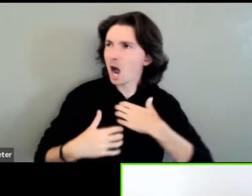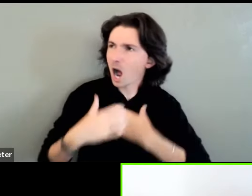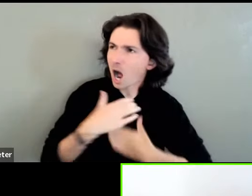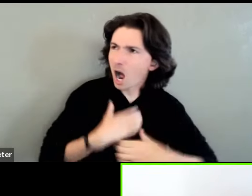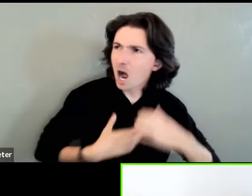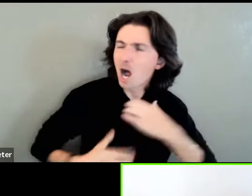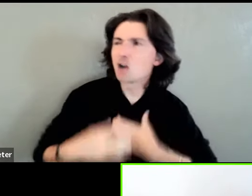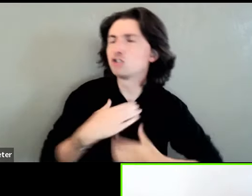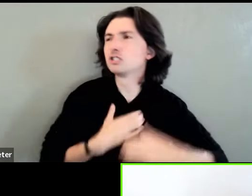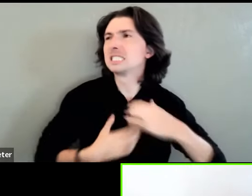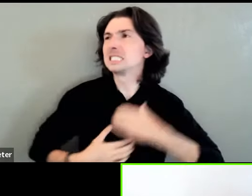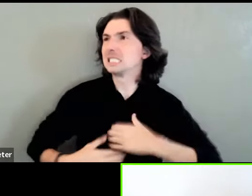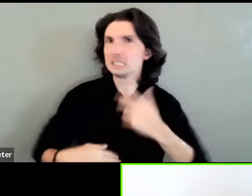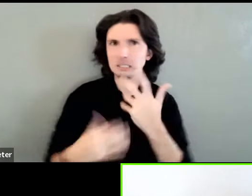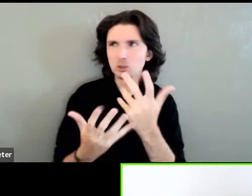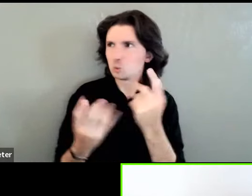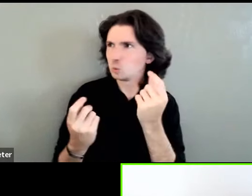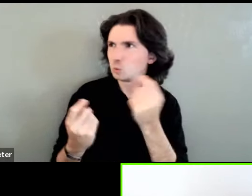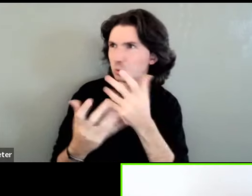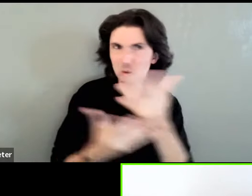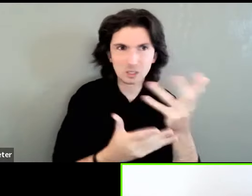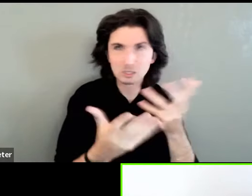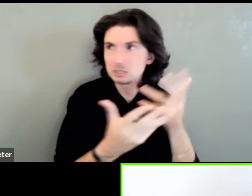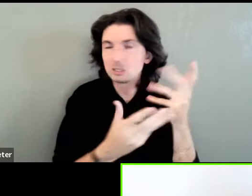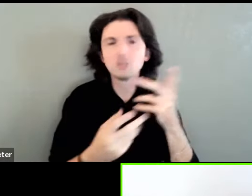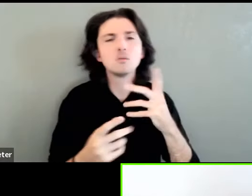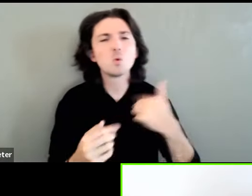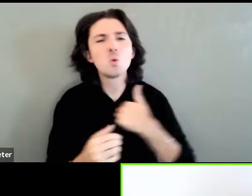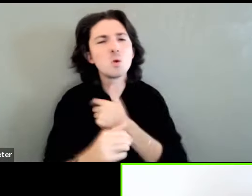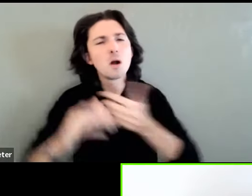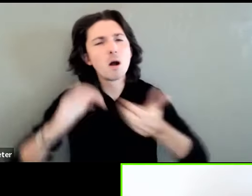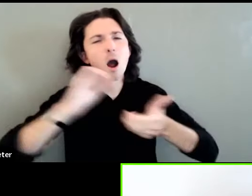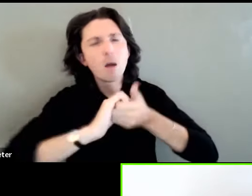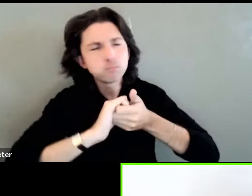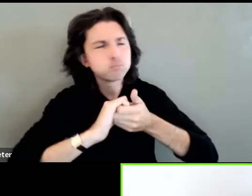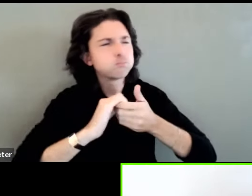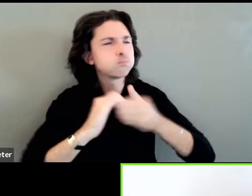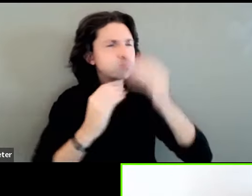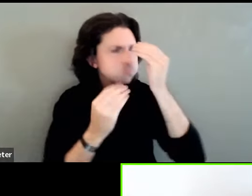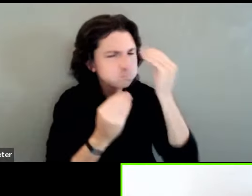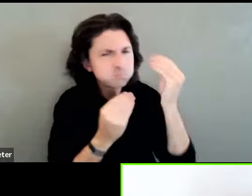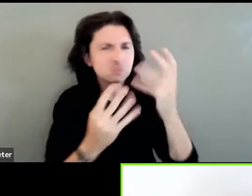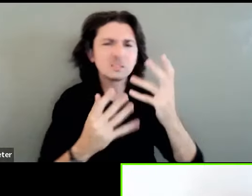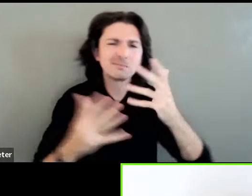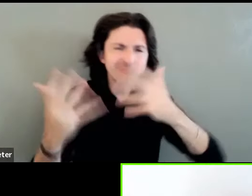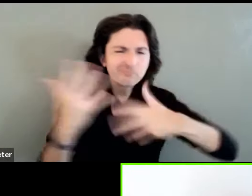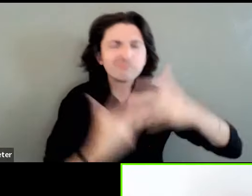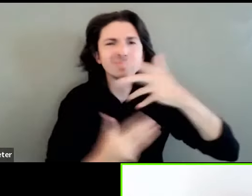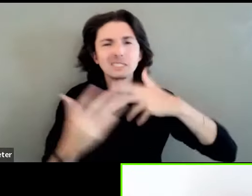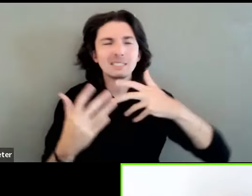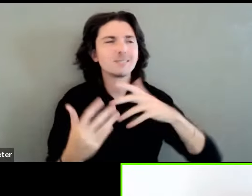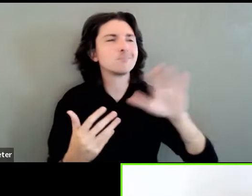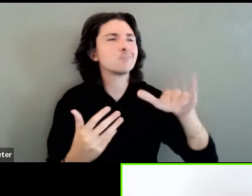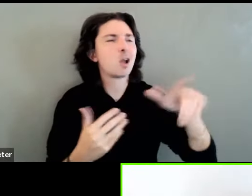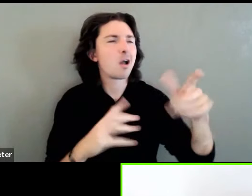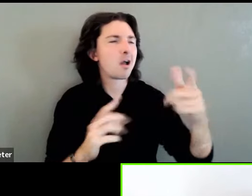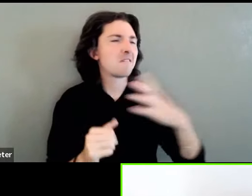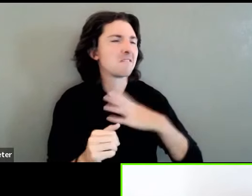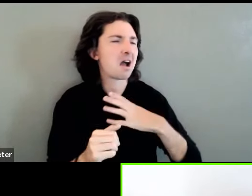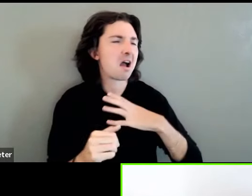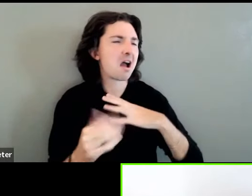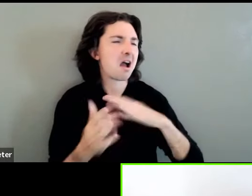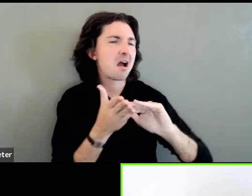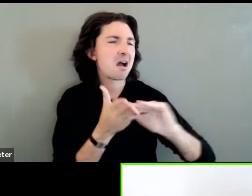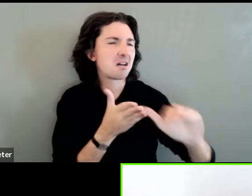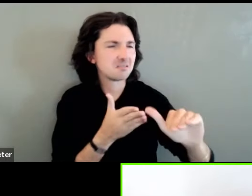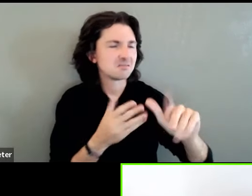we can kind of be collaborative in trying to find a resolution there. If it's just that there was a meal before you got there and you